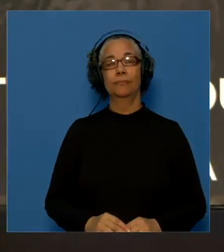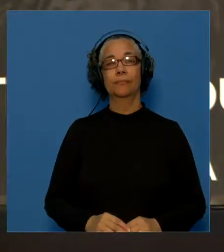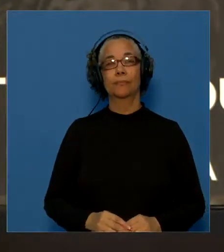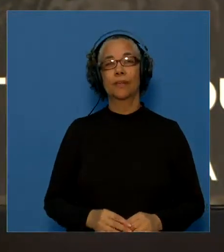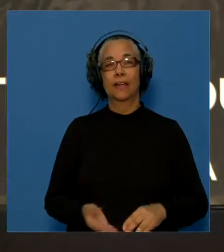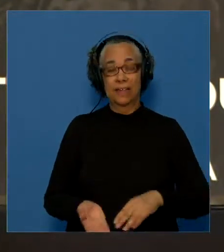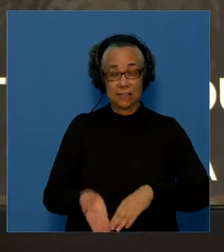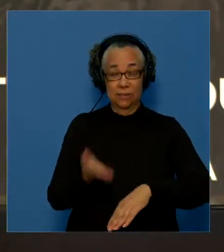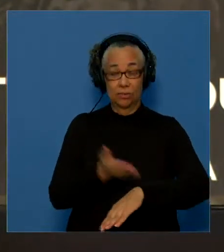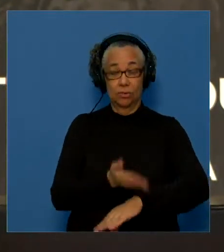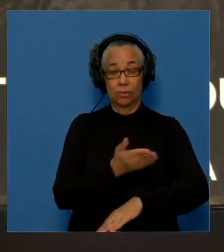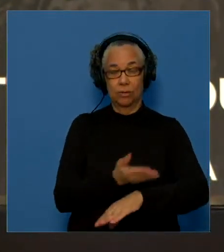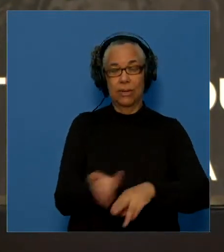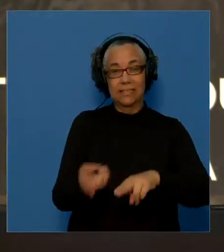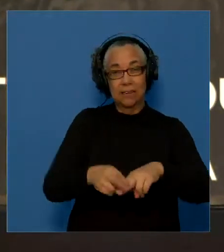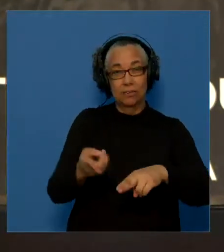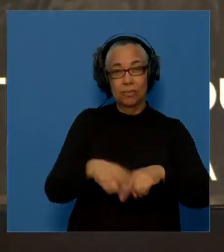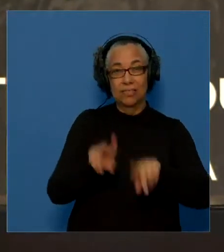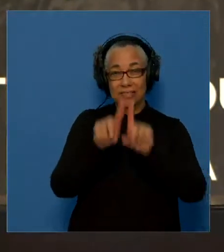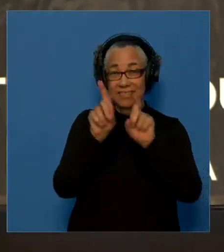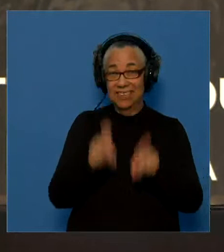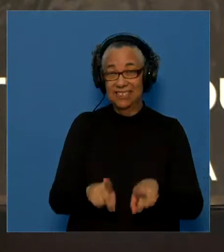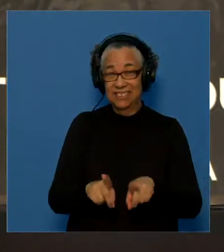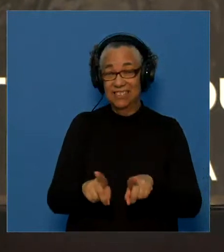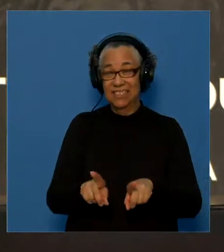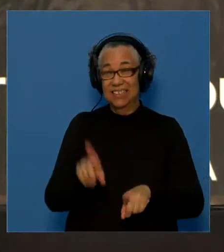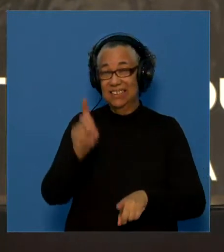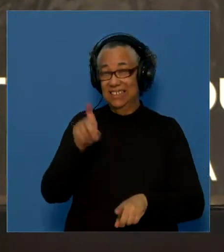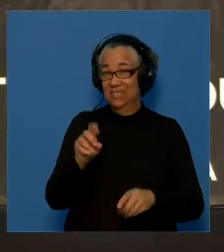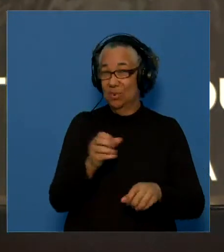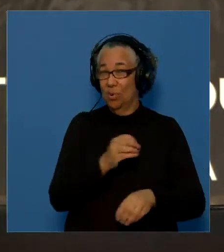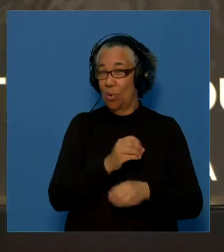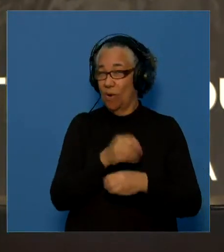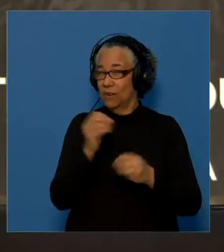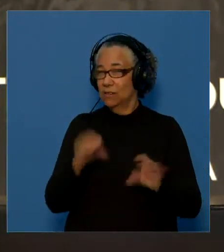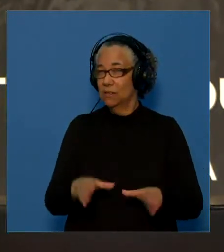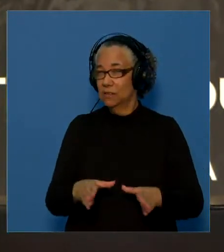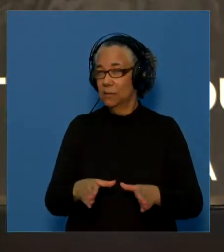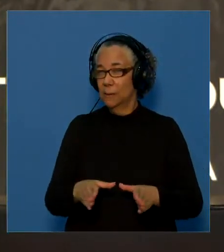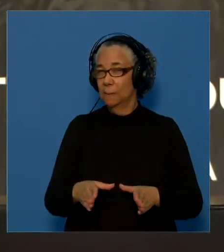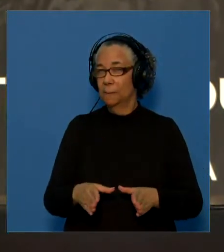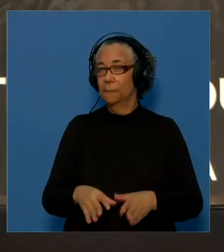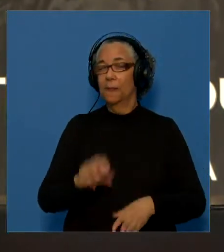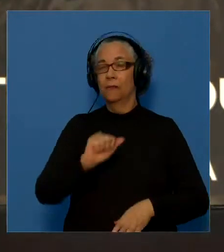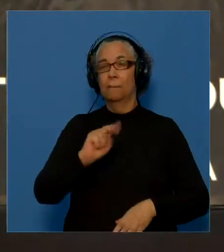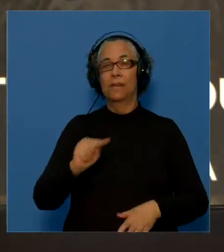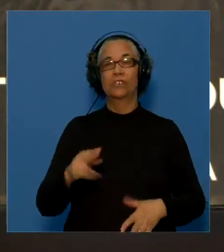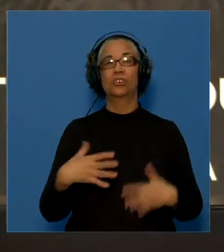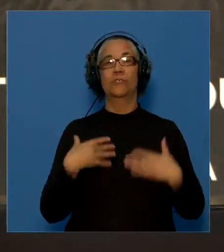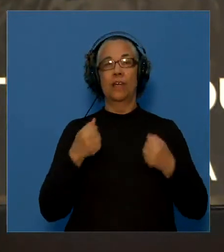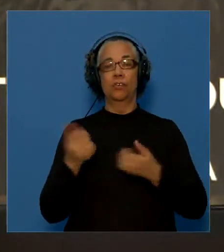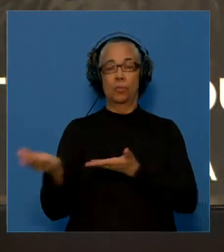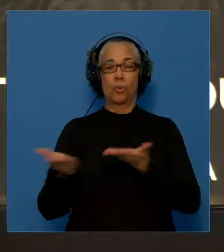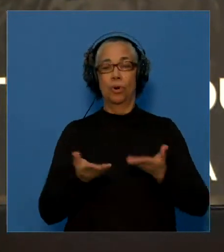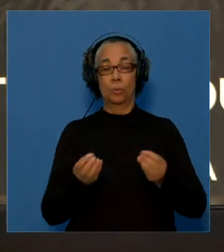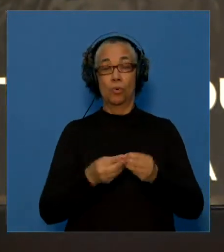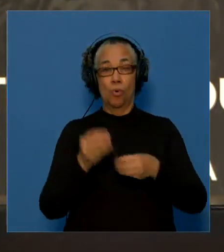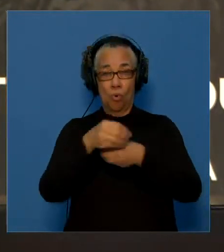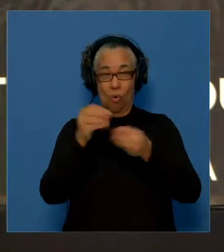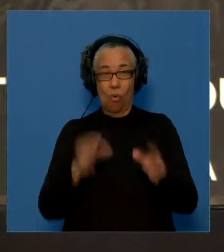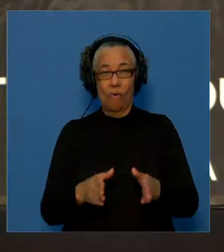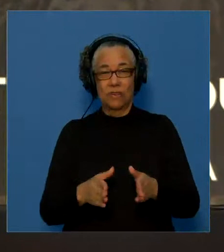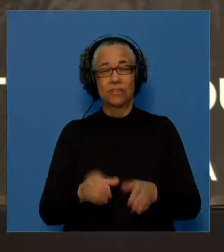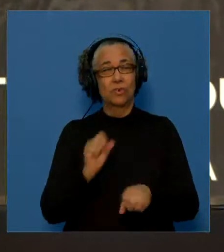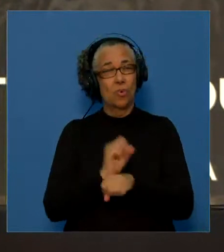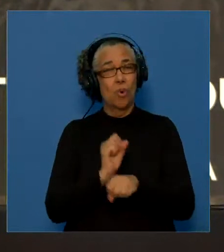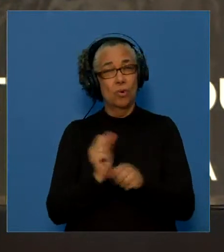a greater need for officers to contact trace than at any time previously, the Ministry of Health brought on more officers to communicate with those who were